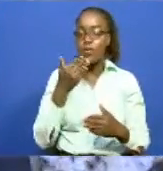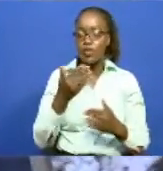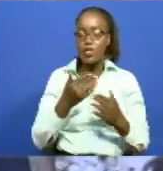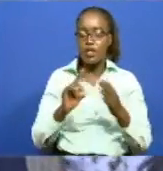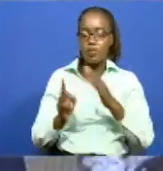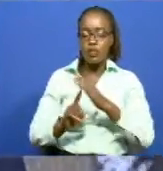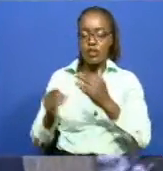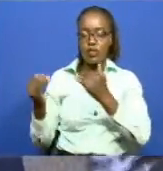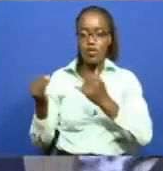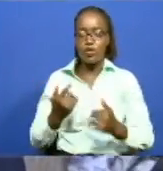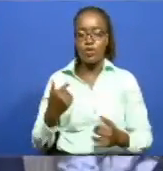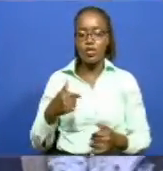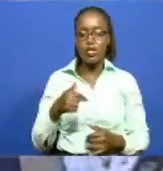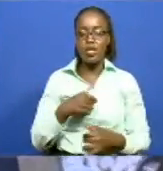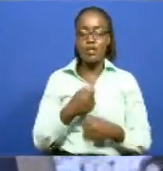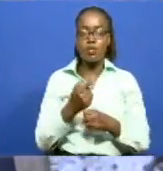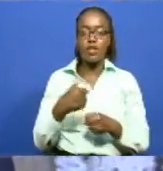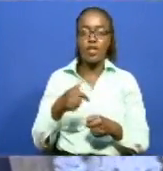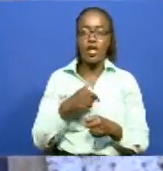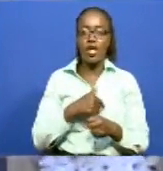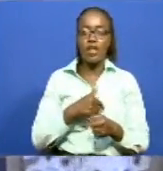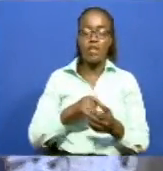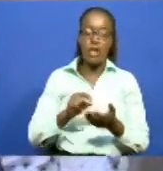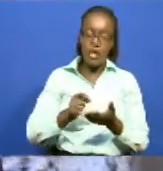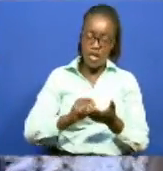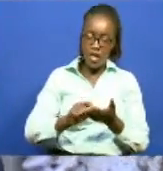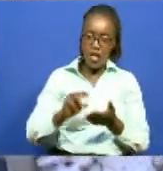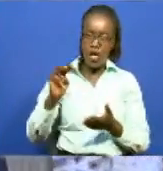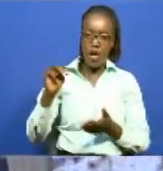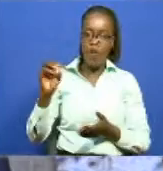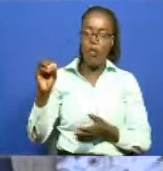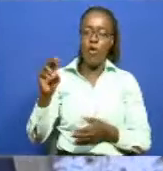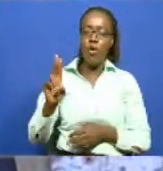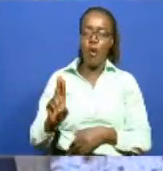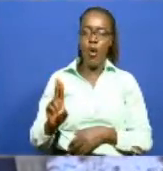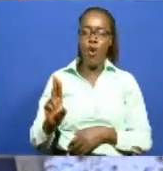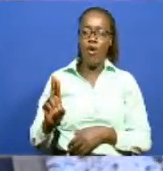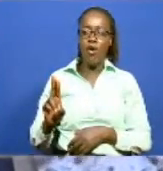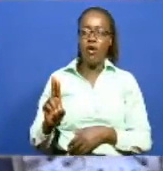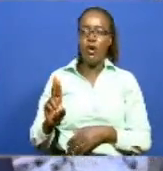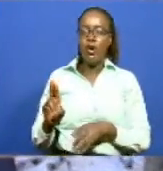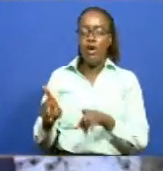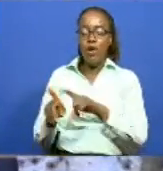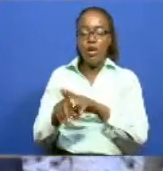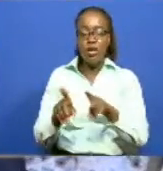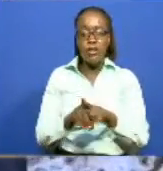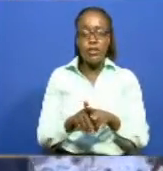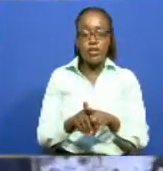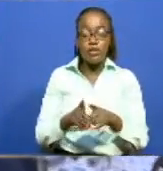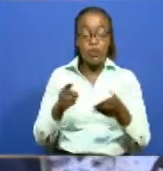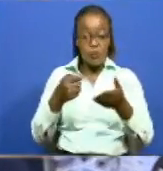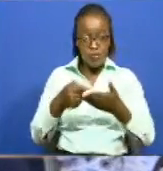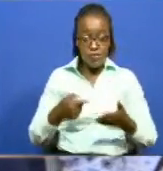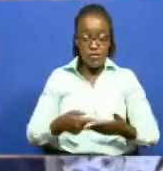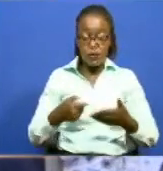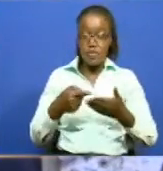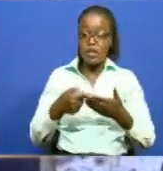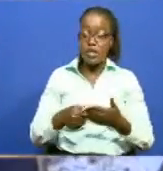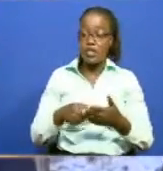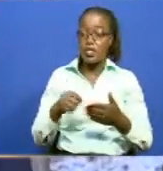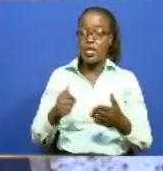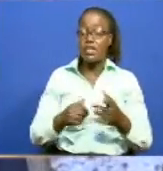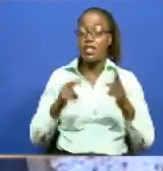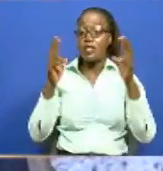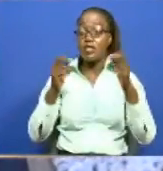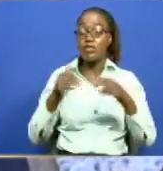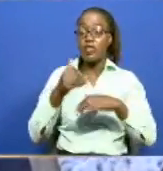for making us sign that MOU with Erie. We have also actually discussed with Erie on other issues